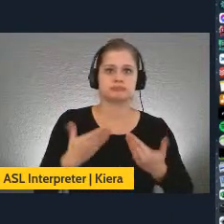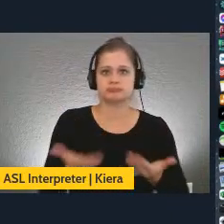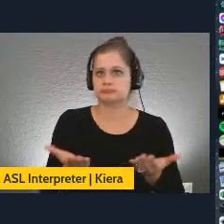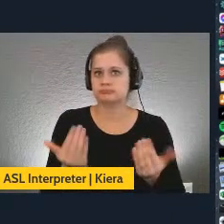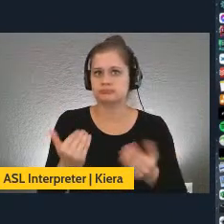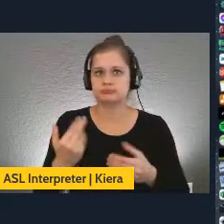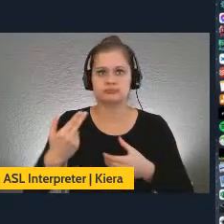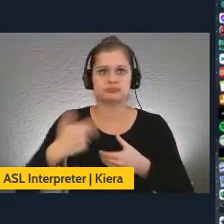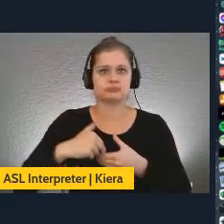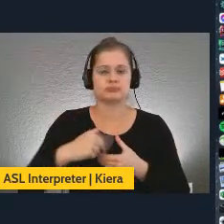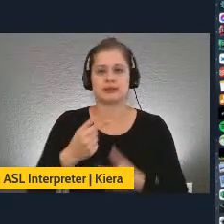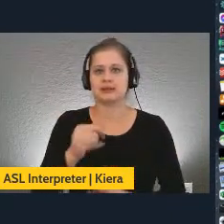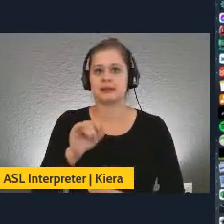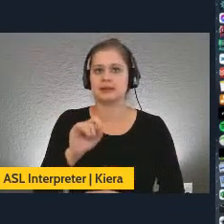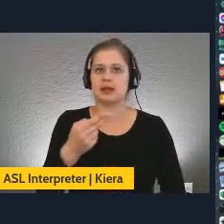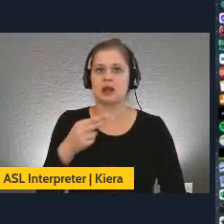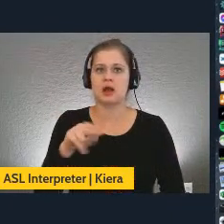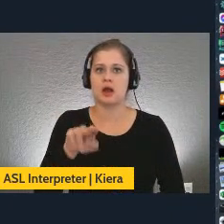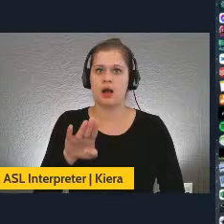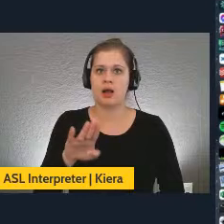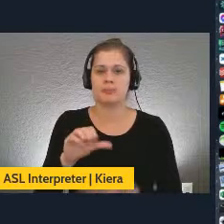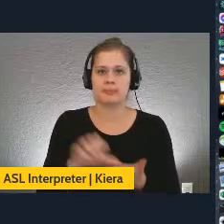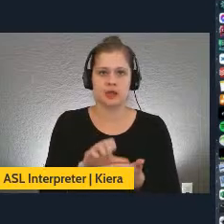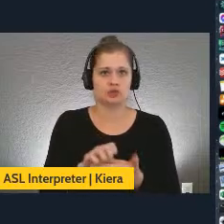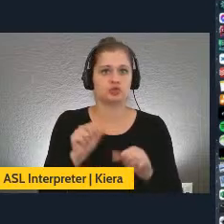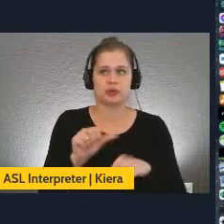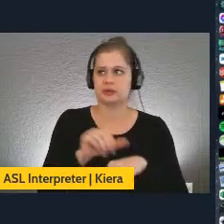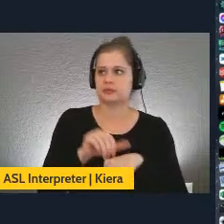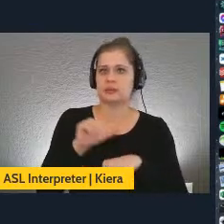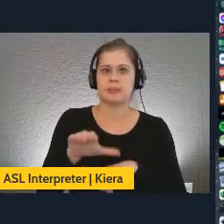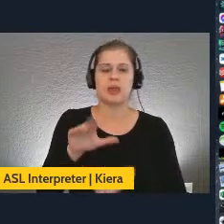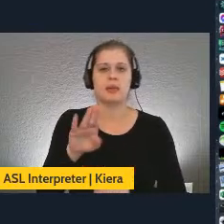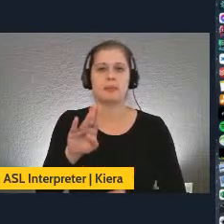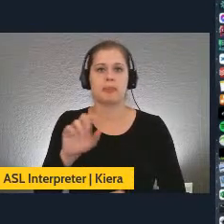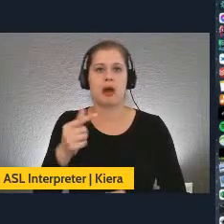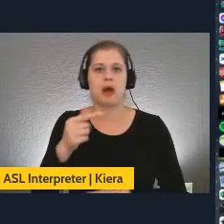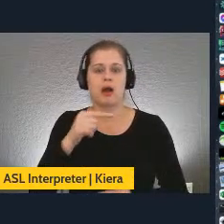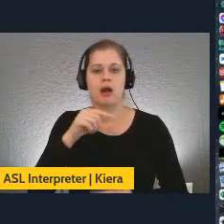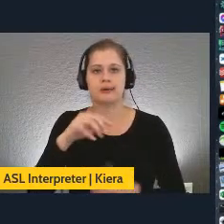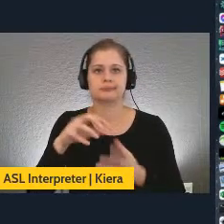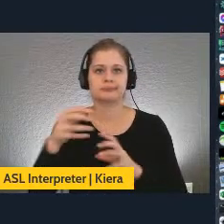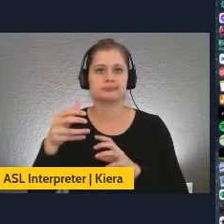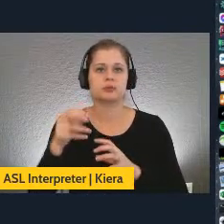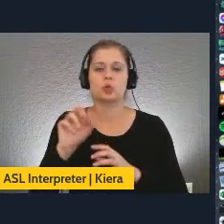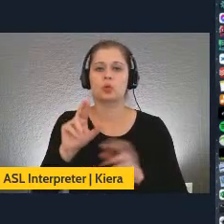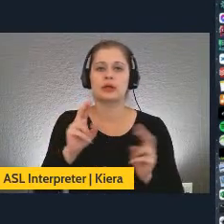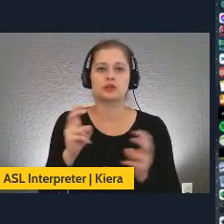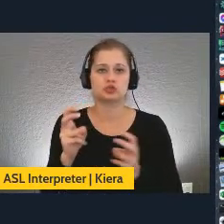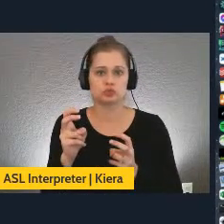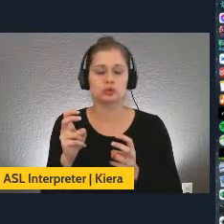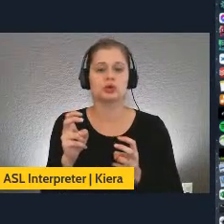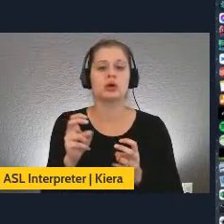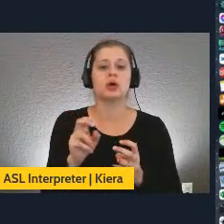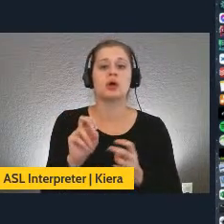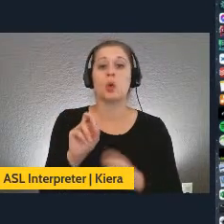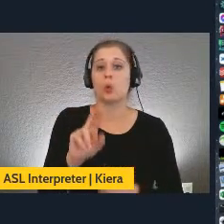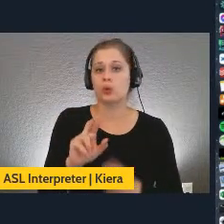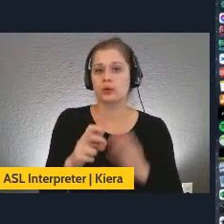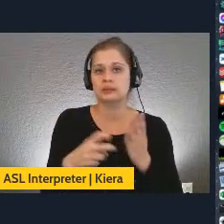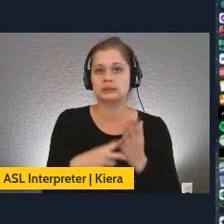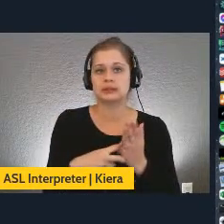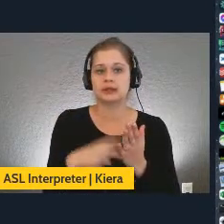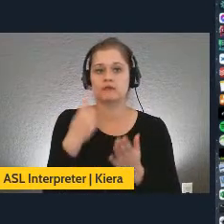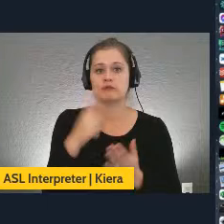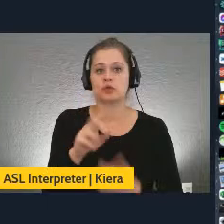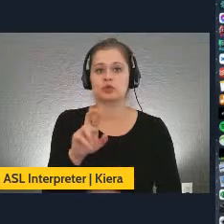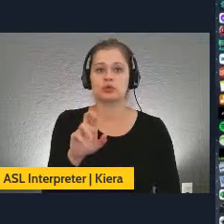GitHub page. You can submit an issue for feature request or a bug, and also if you feel like it, you can also fork the repository and